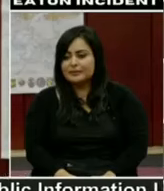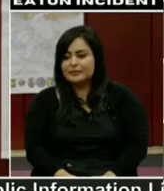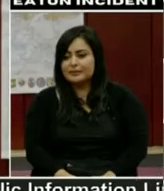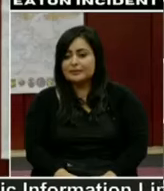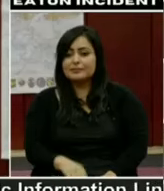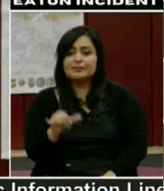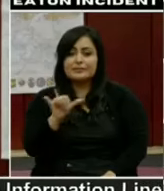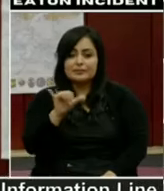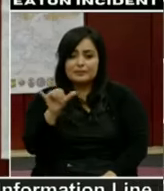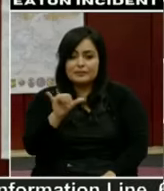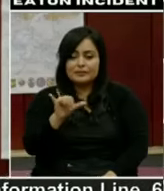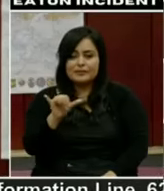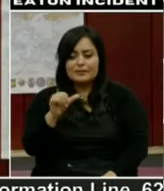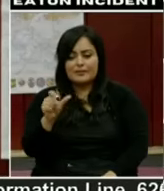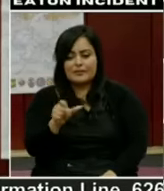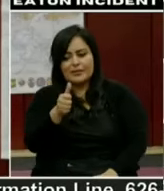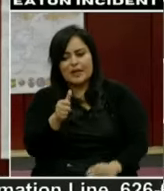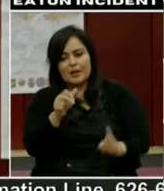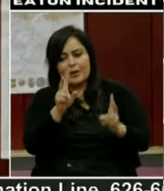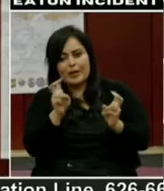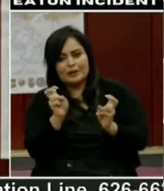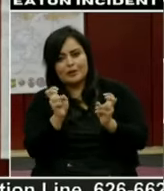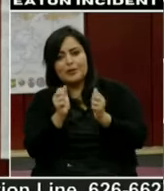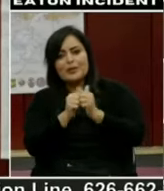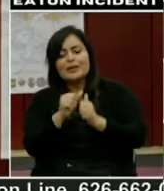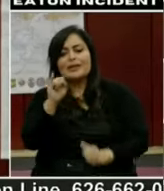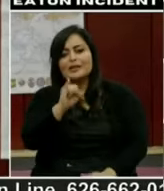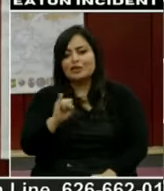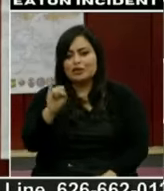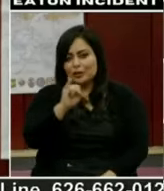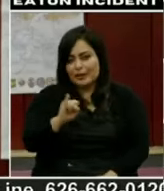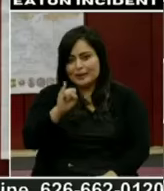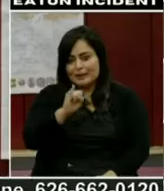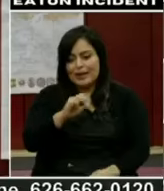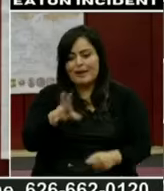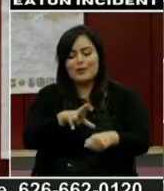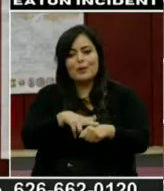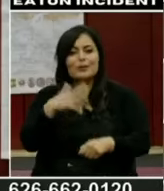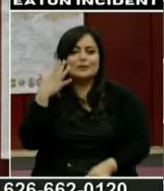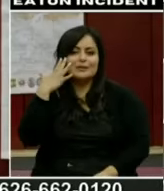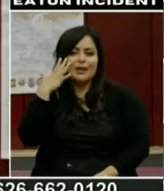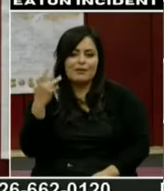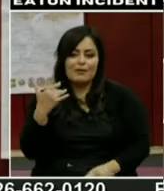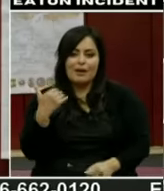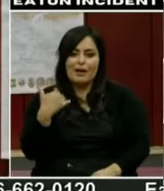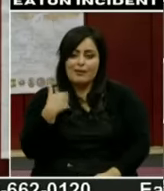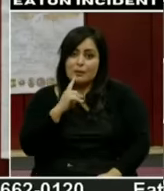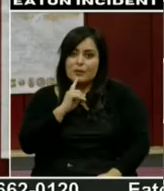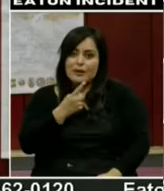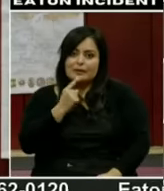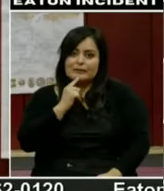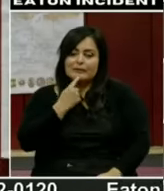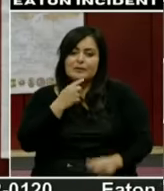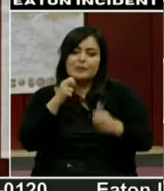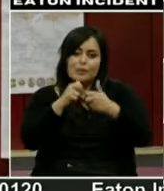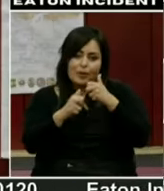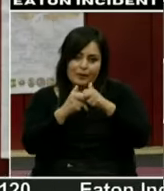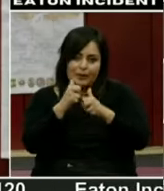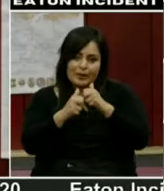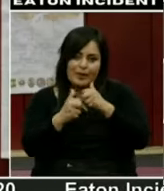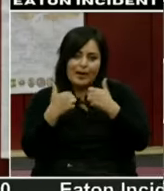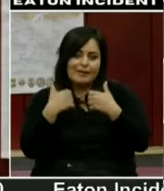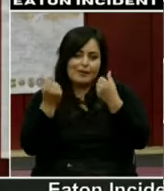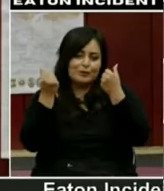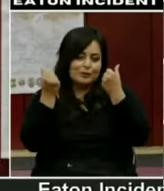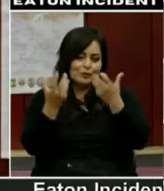I also want to say there's an issue with insurance. Of course, California has some real problems here, and there have been far too